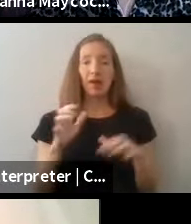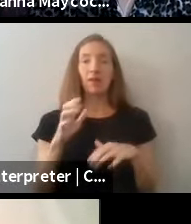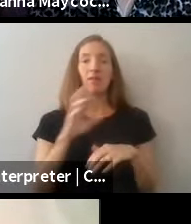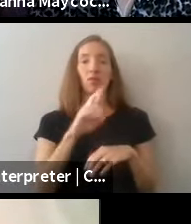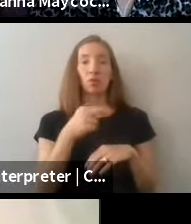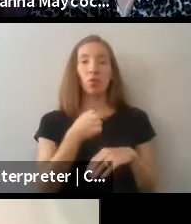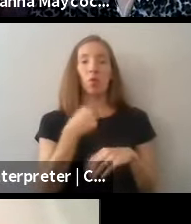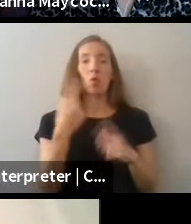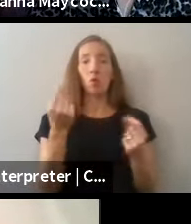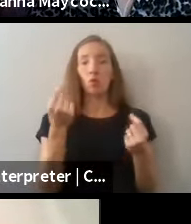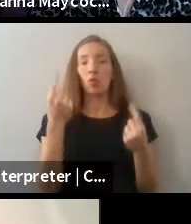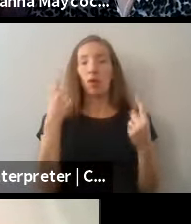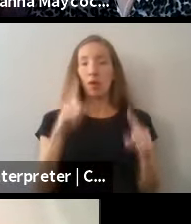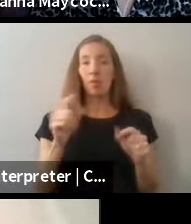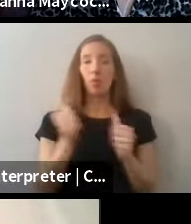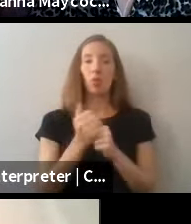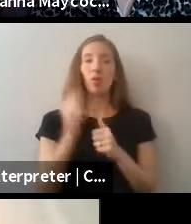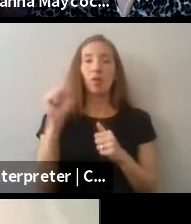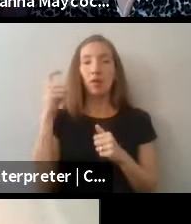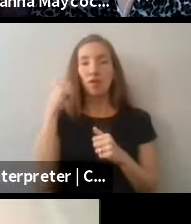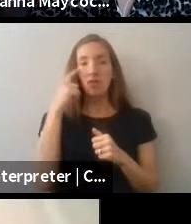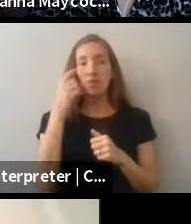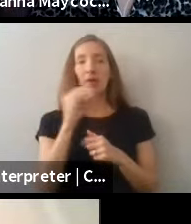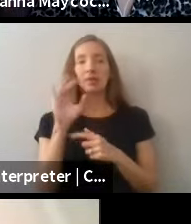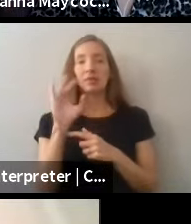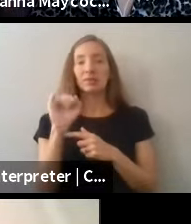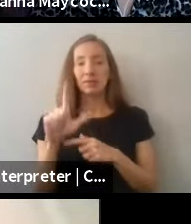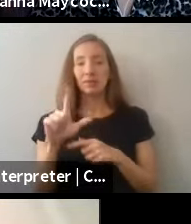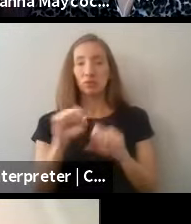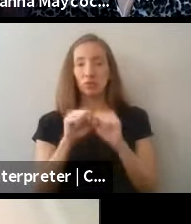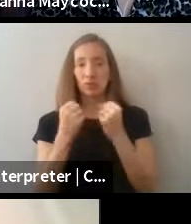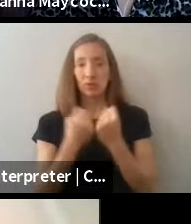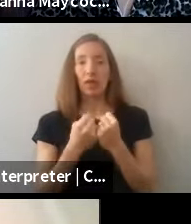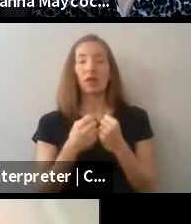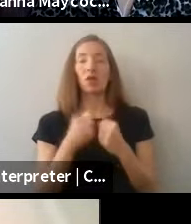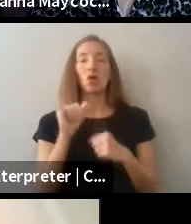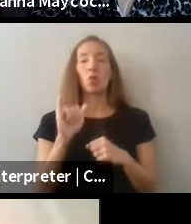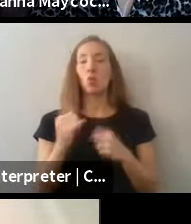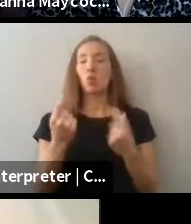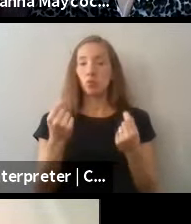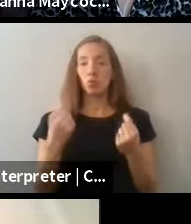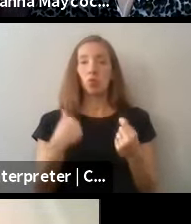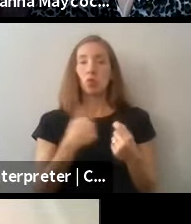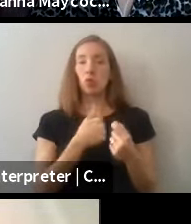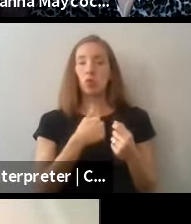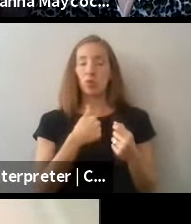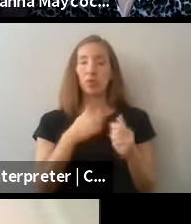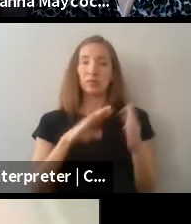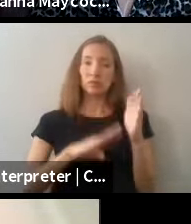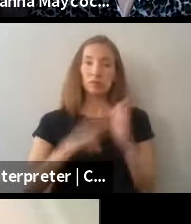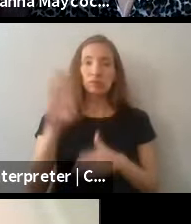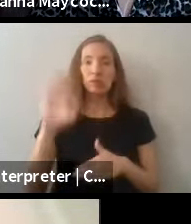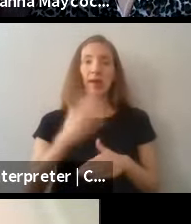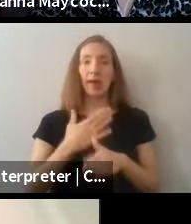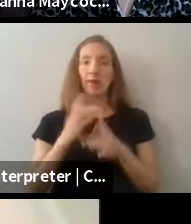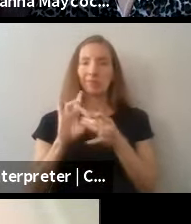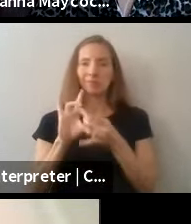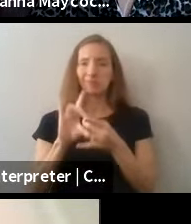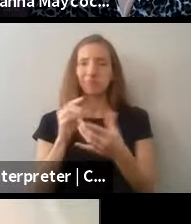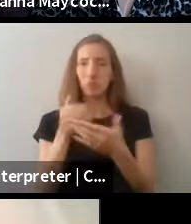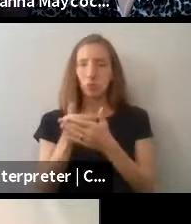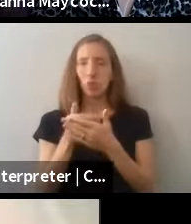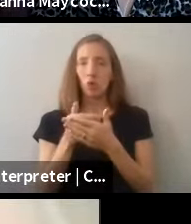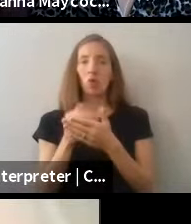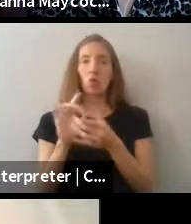did, was to capitalize on our close relationships with our partners, to provide them with a tailored